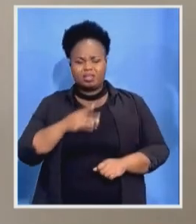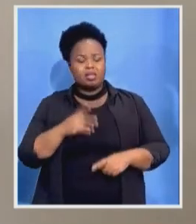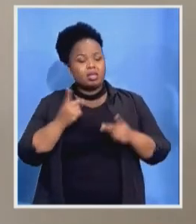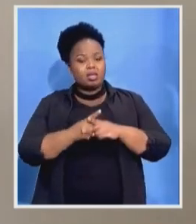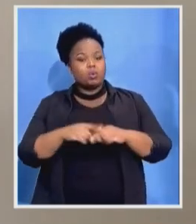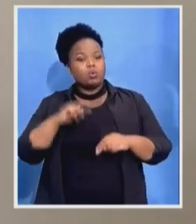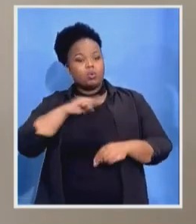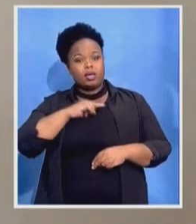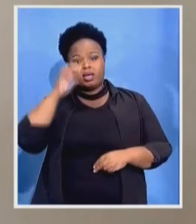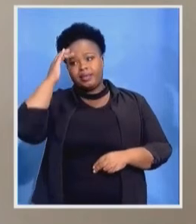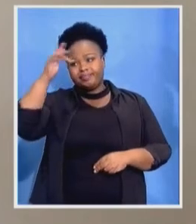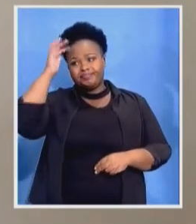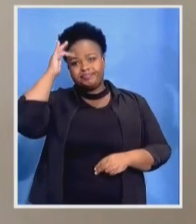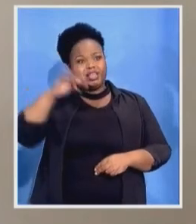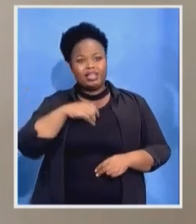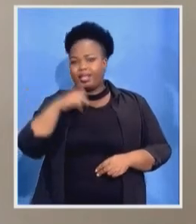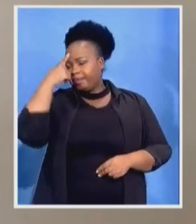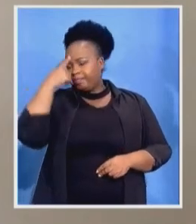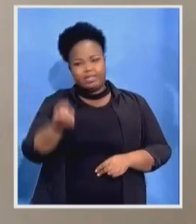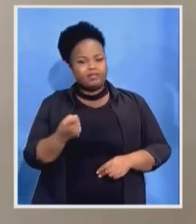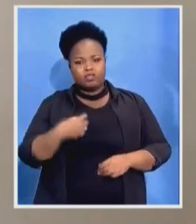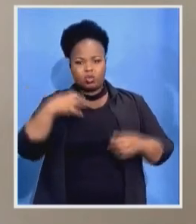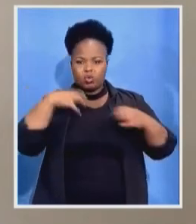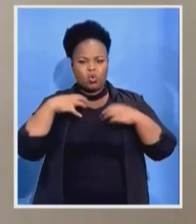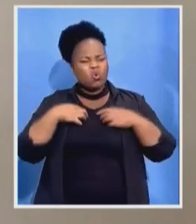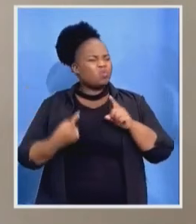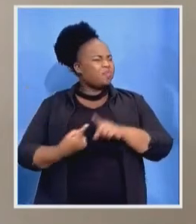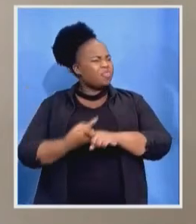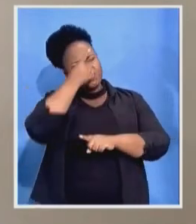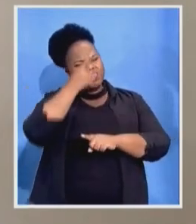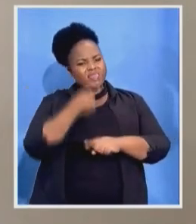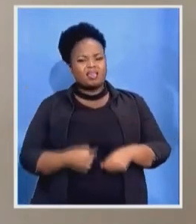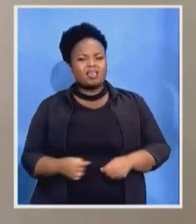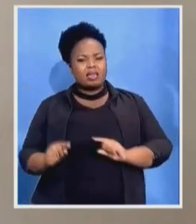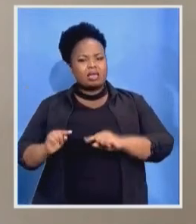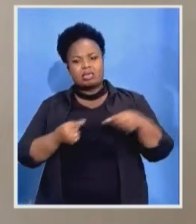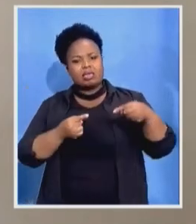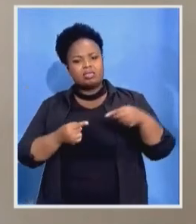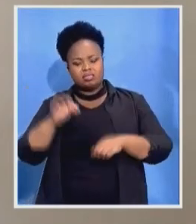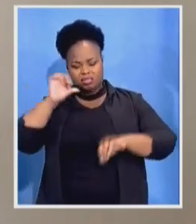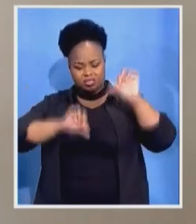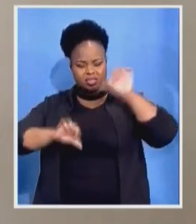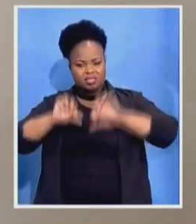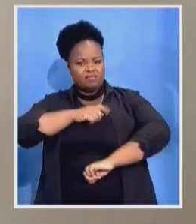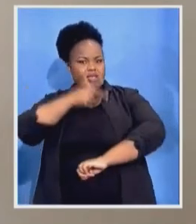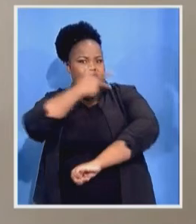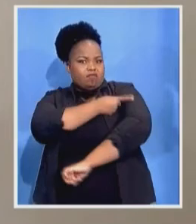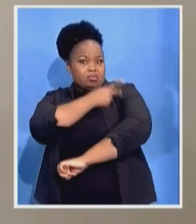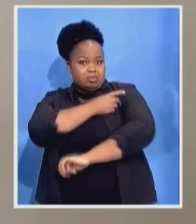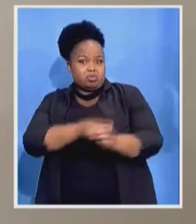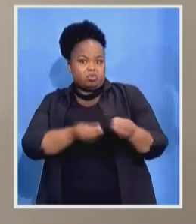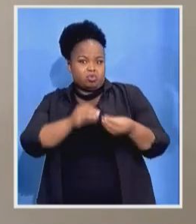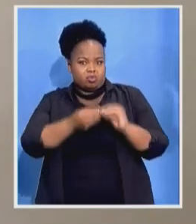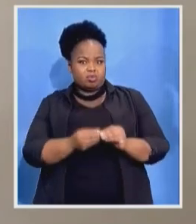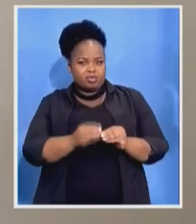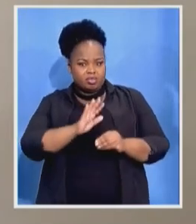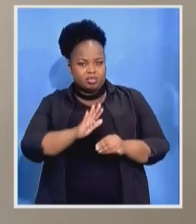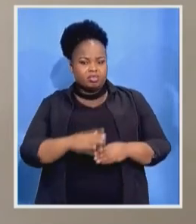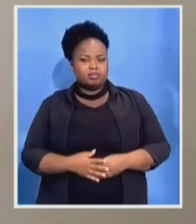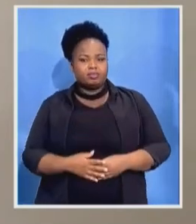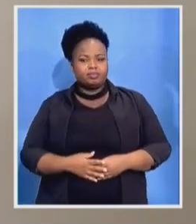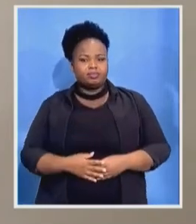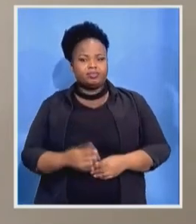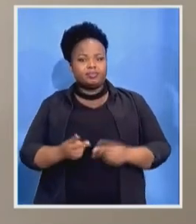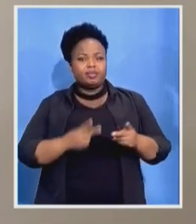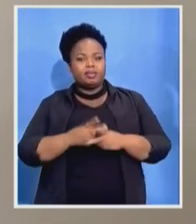be quite honest, against scientific vaccine development. Having in the past, as a country,